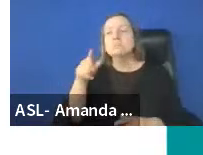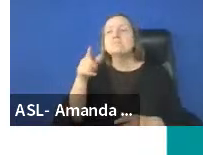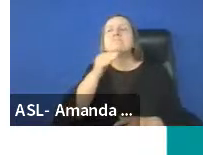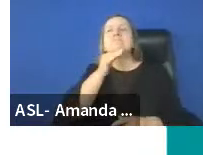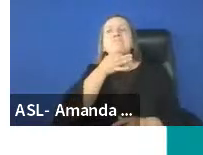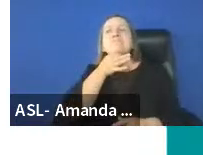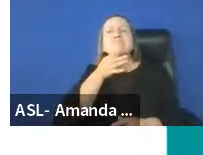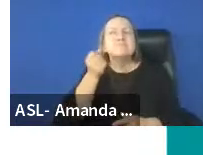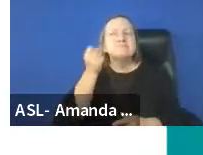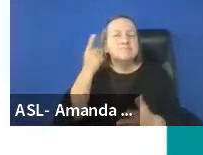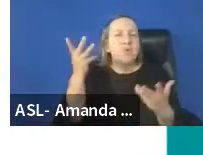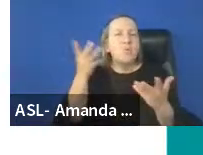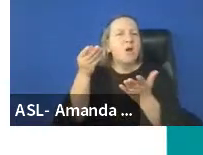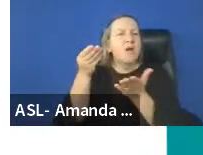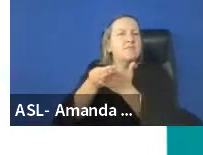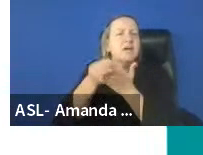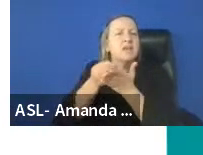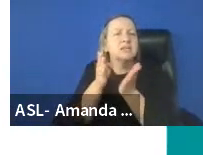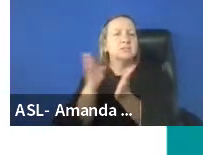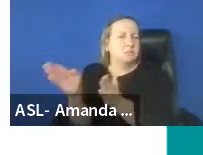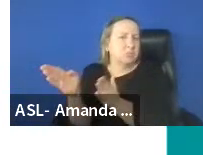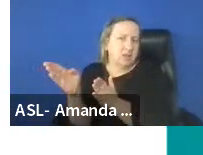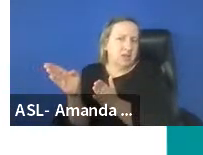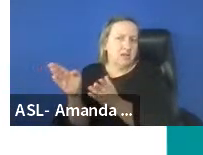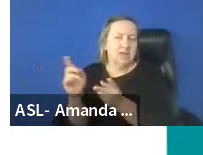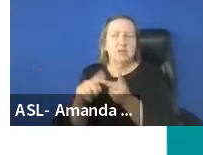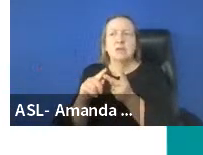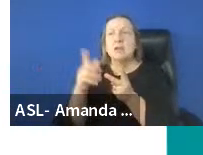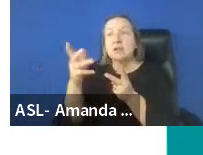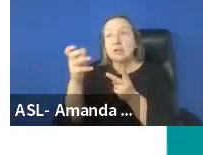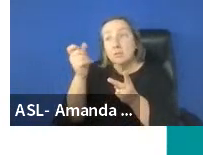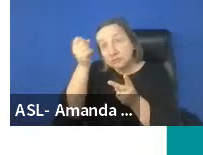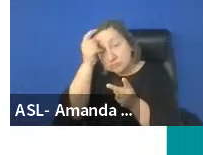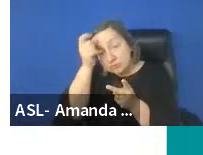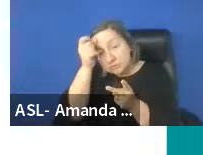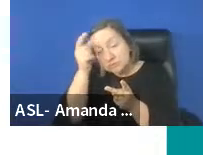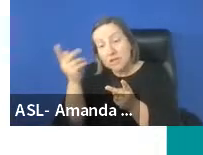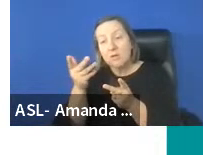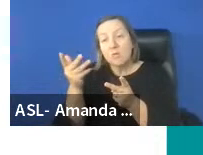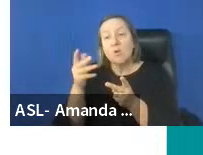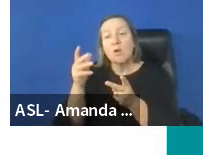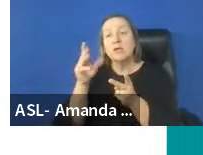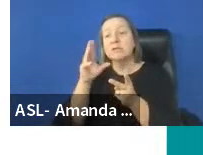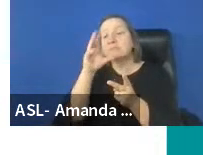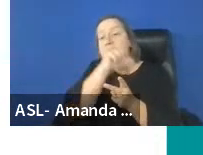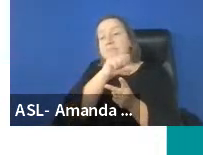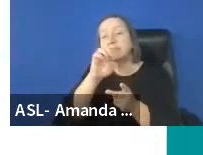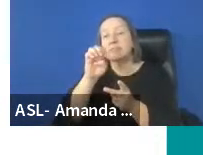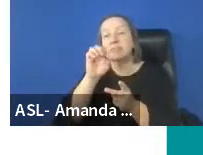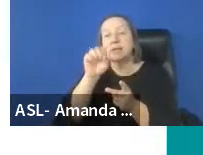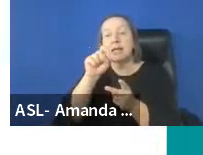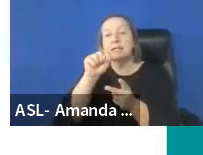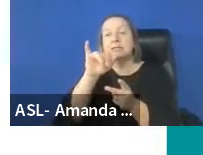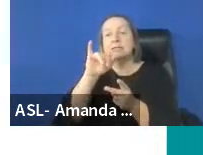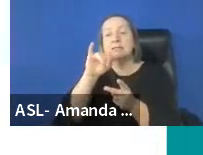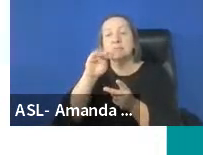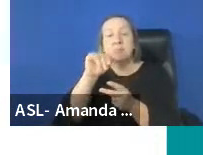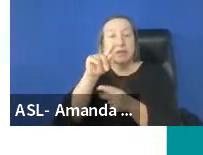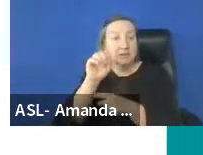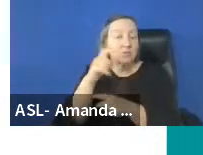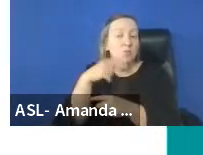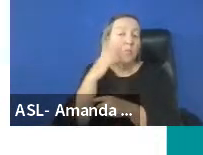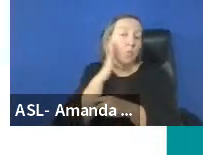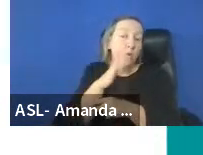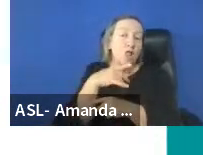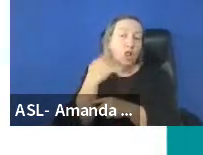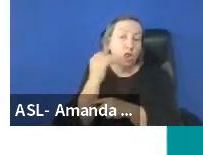better what the finance plan is. They want to understand what an estimate will look like.